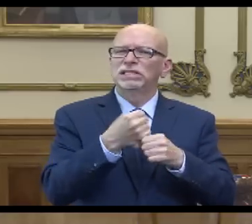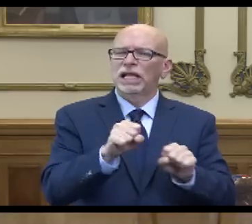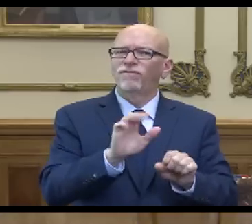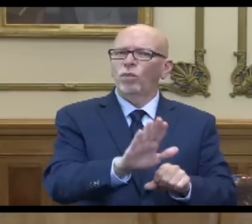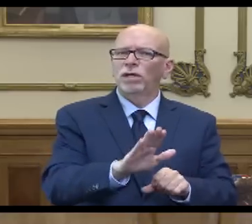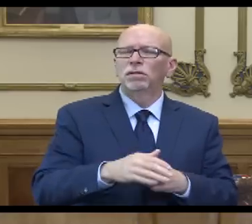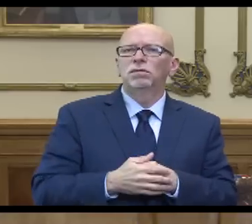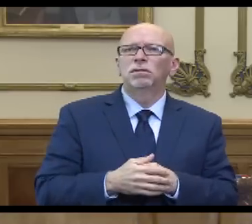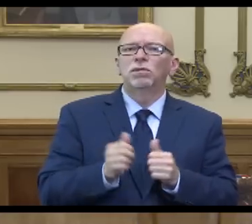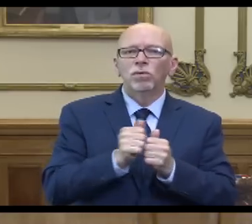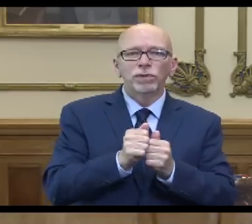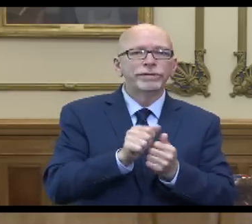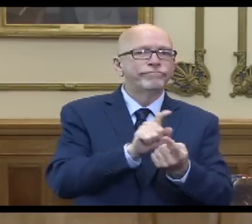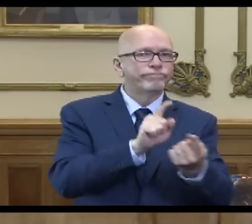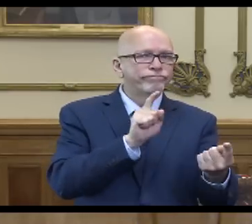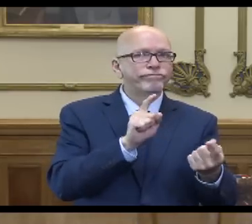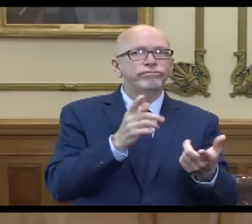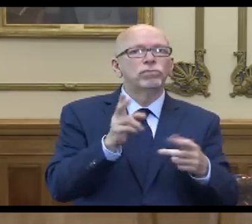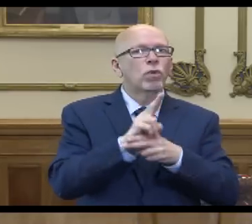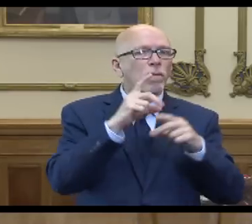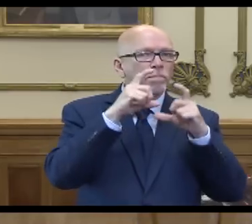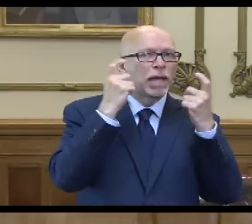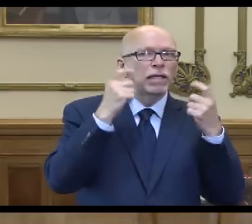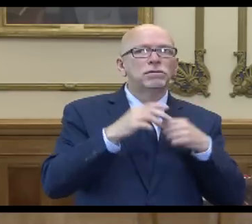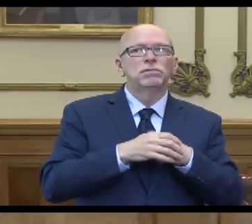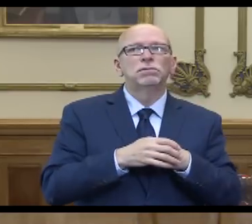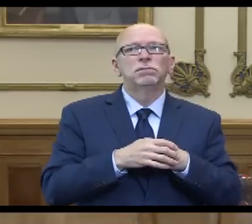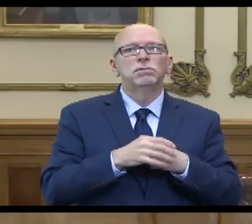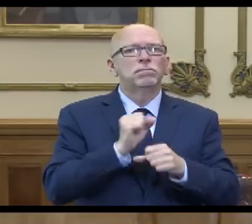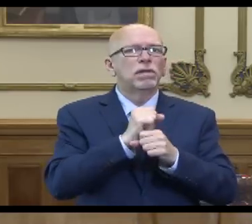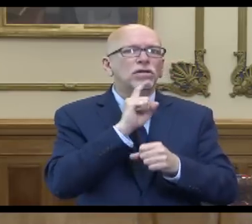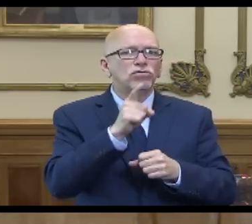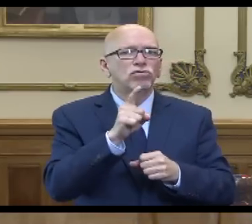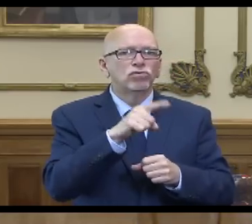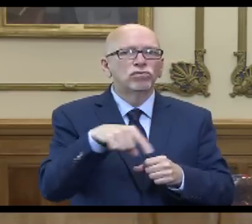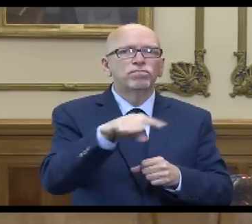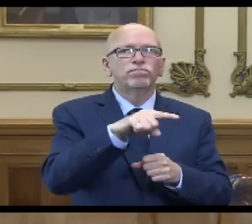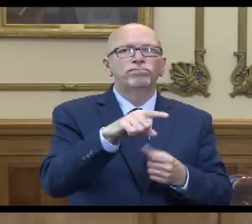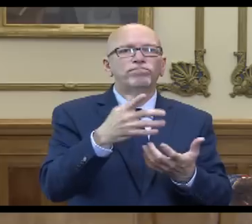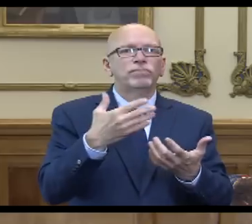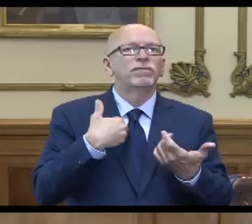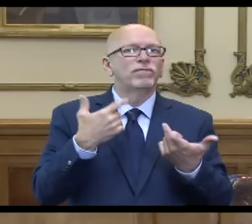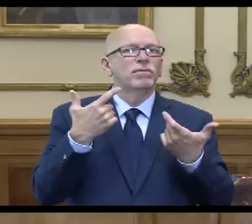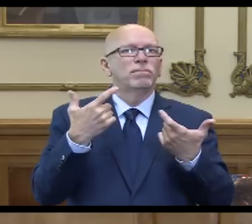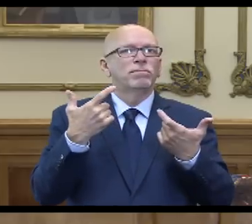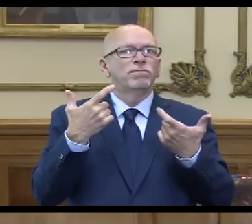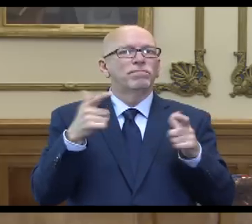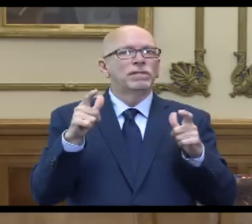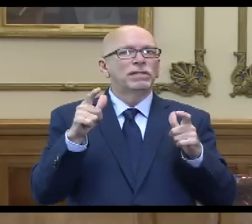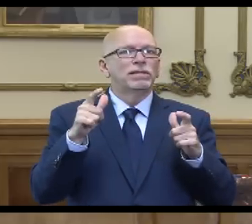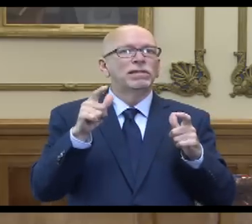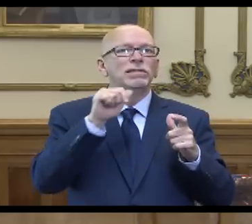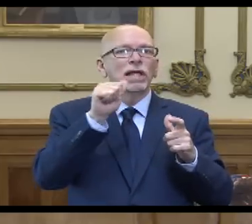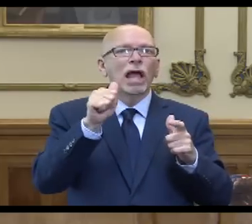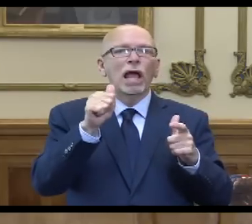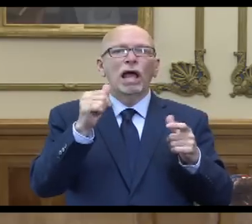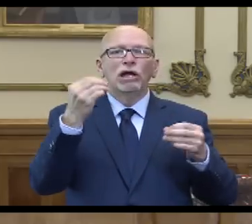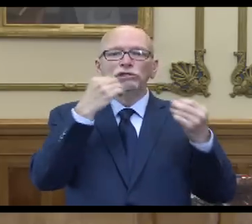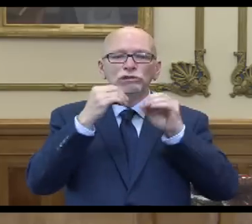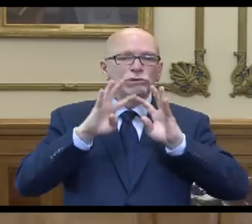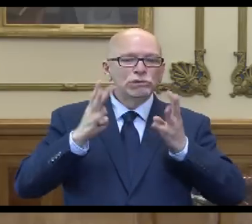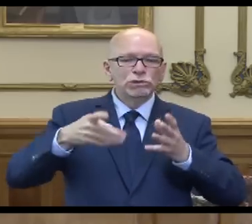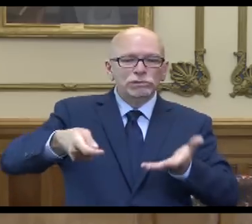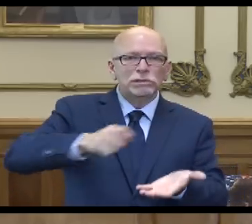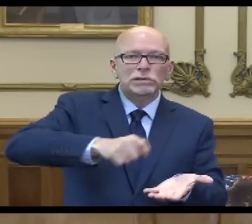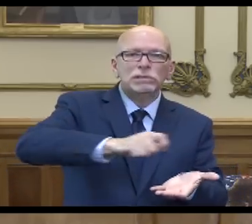fashion with social distancing and wearing of masks, making sure that they aren't having a big congregate meal together. Those are the things that concern